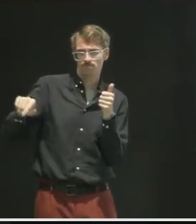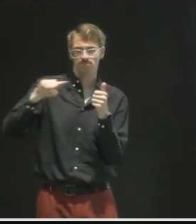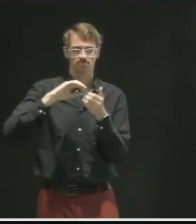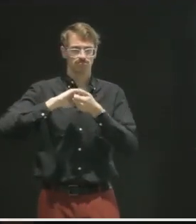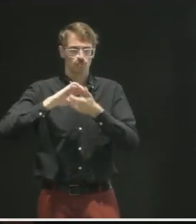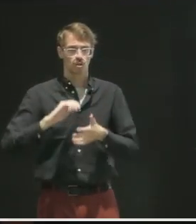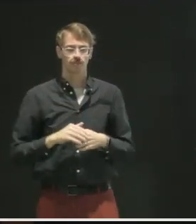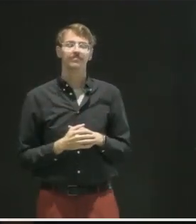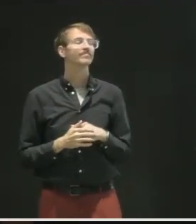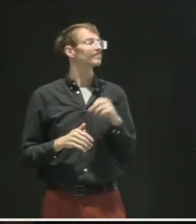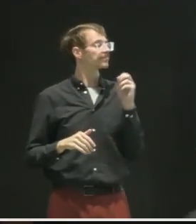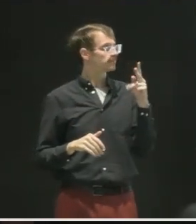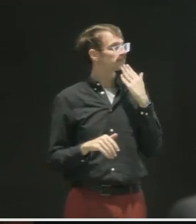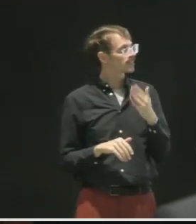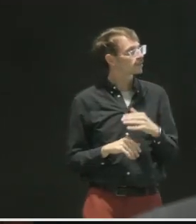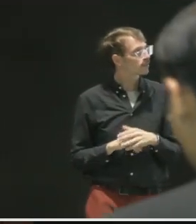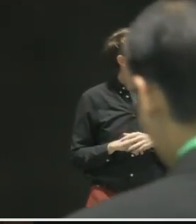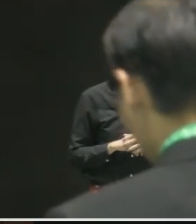Okay, thank you.